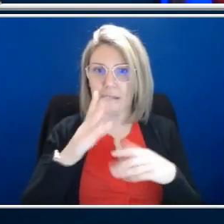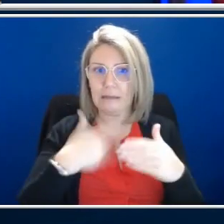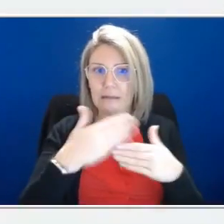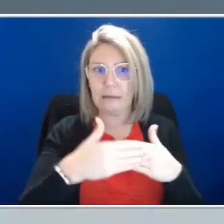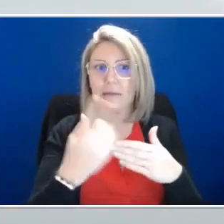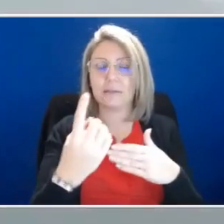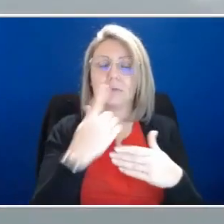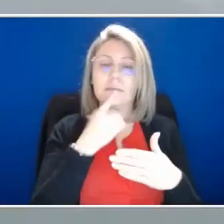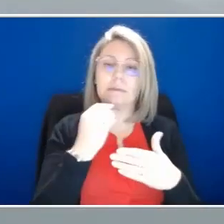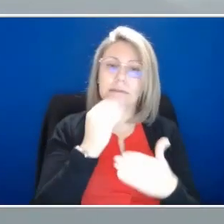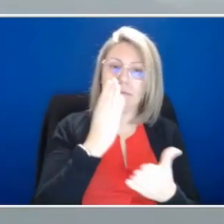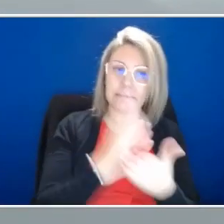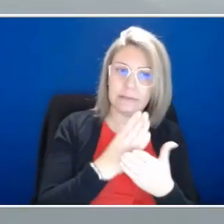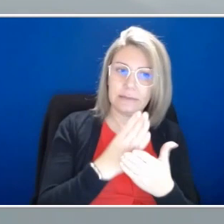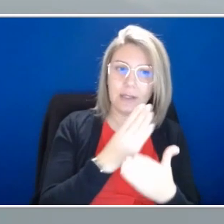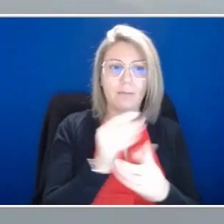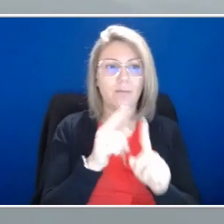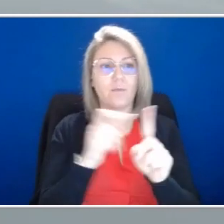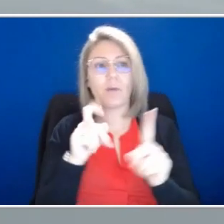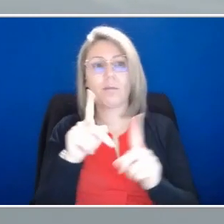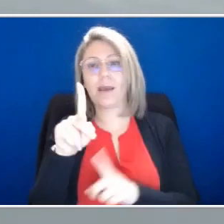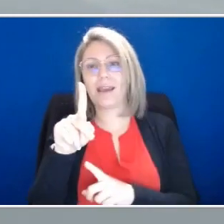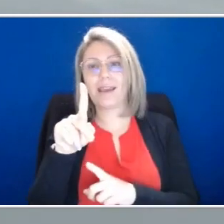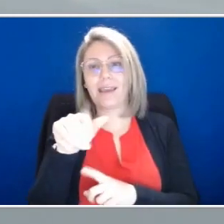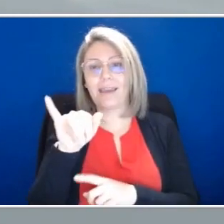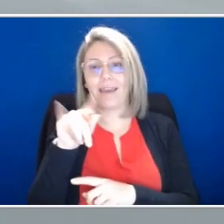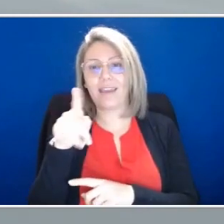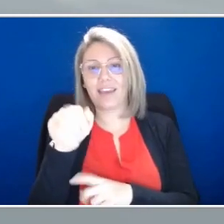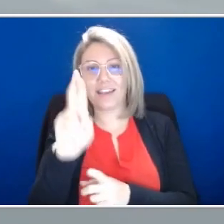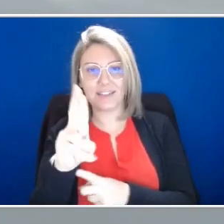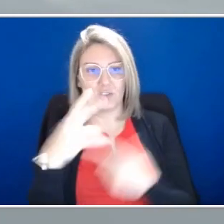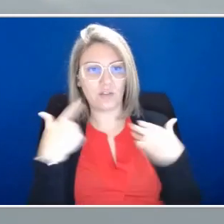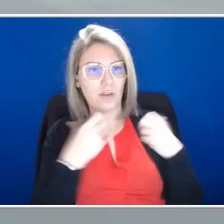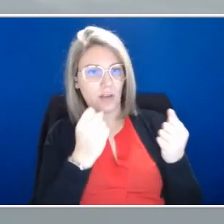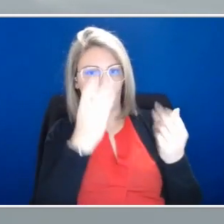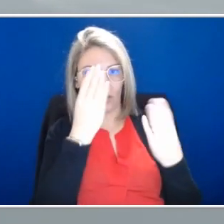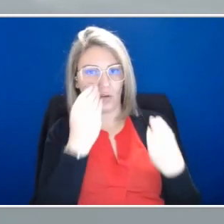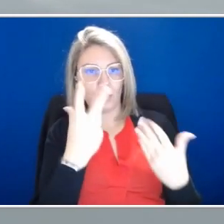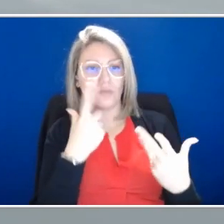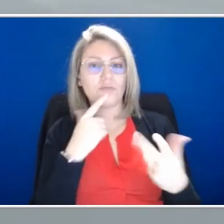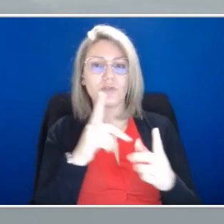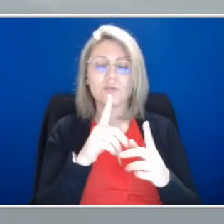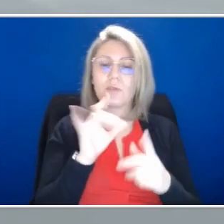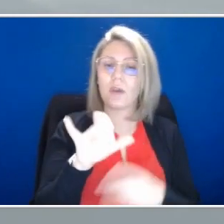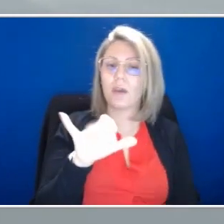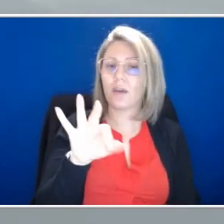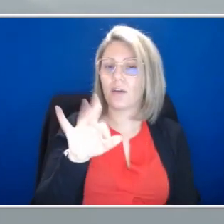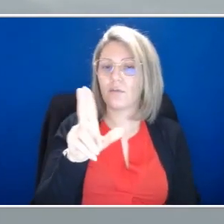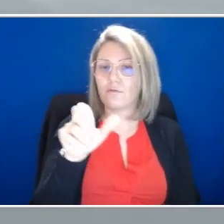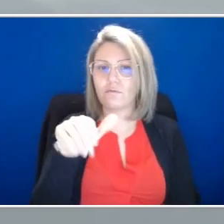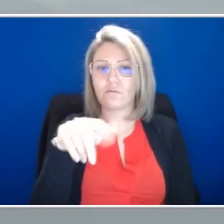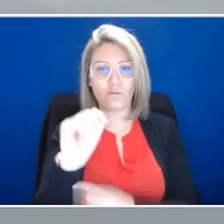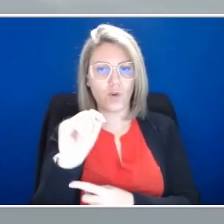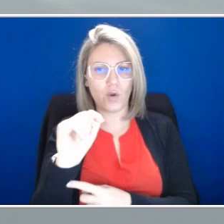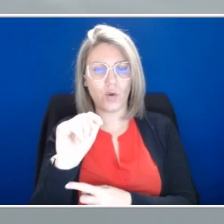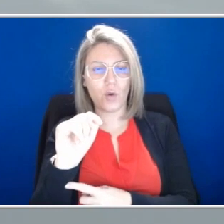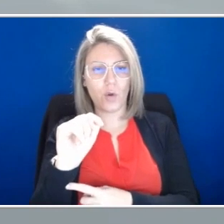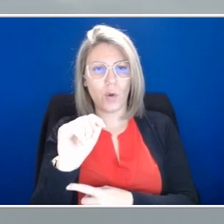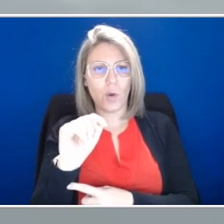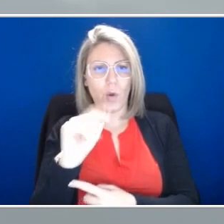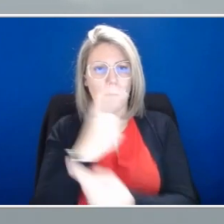a headline from Kaiser Health News that suggests something super interesting, that fruit bats might be a secret weapon in the